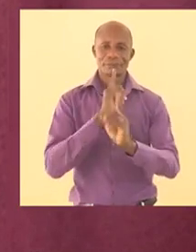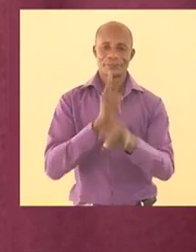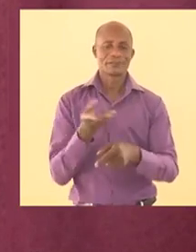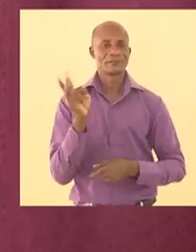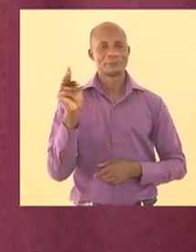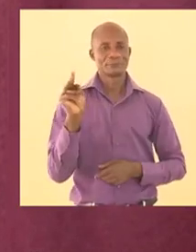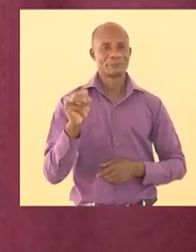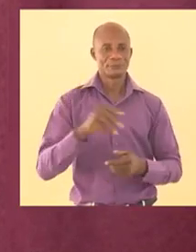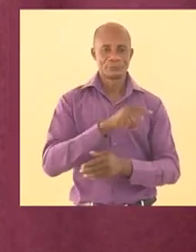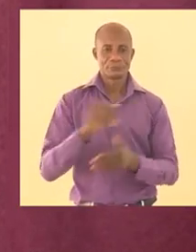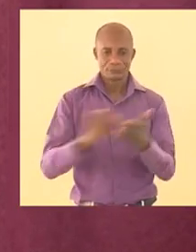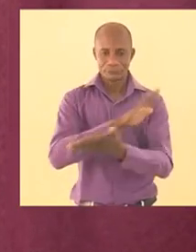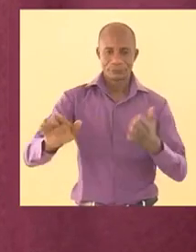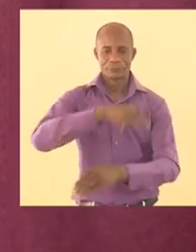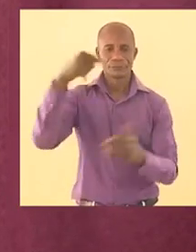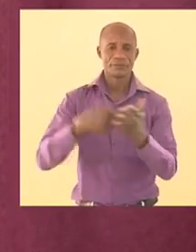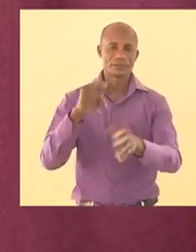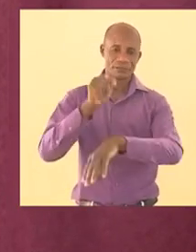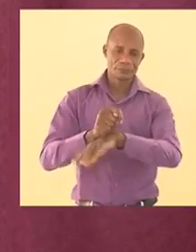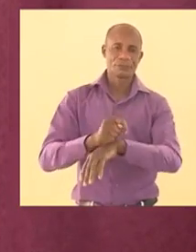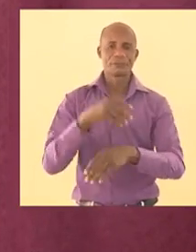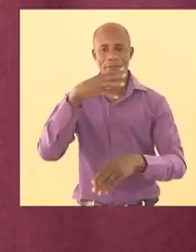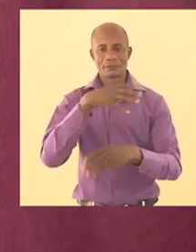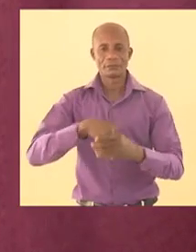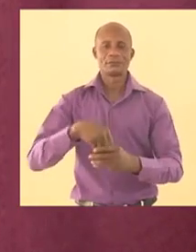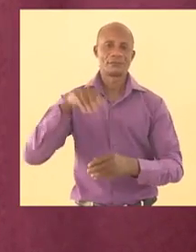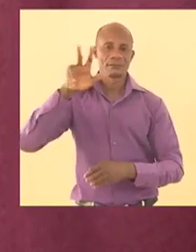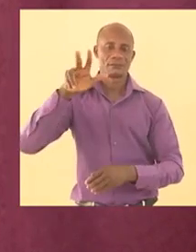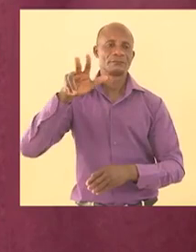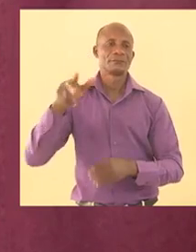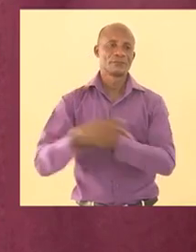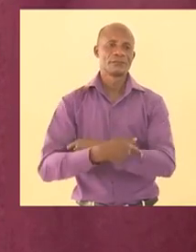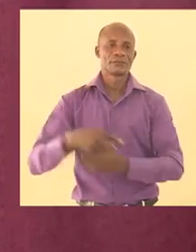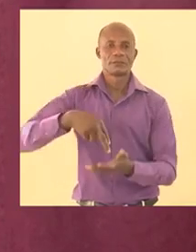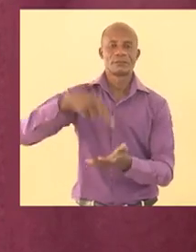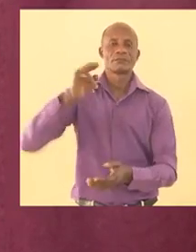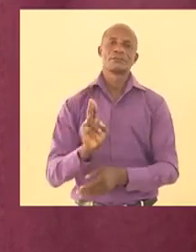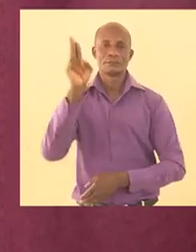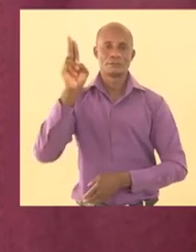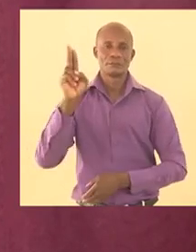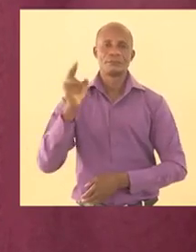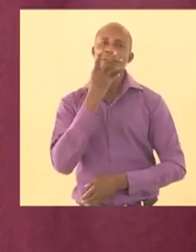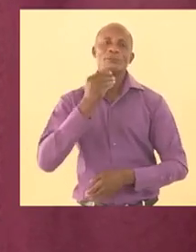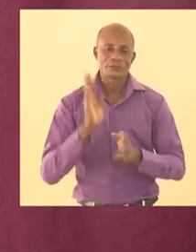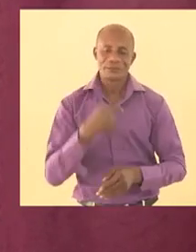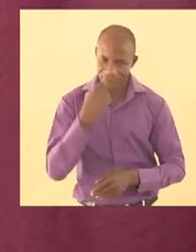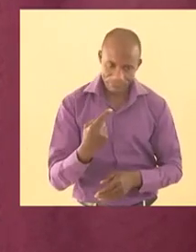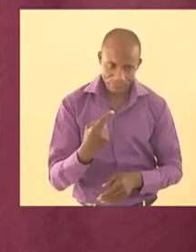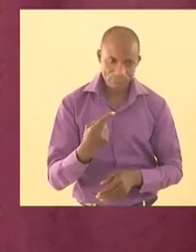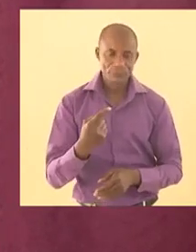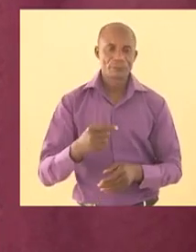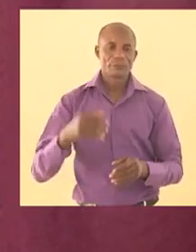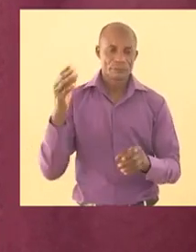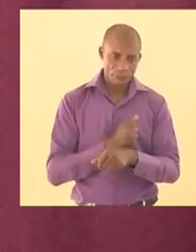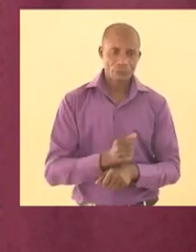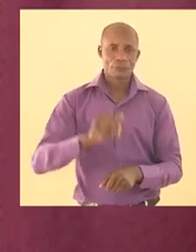Jesus answered them, "Destroy this temple, and in 3 days I will raise it up." The Jews then said, "It has